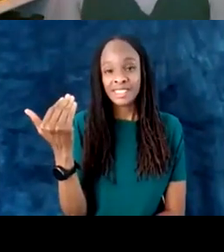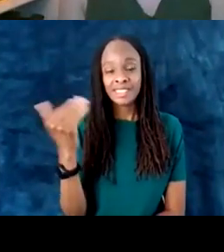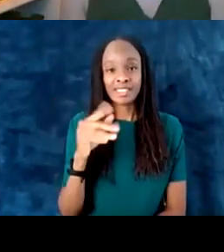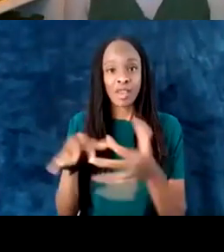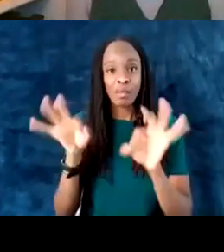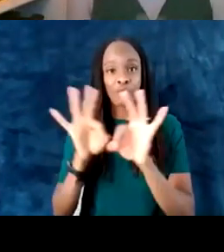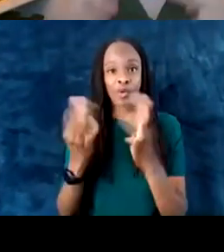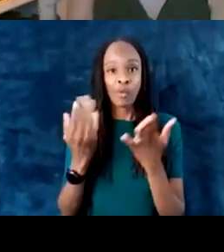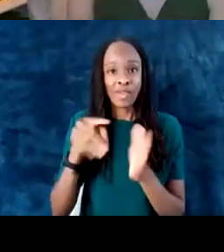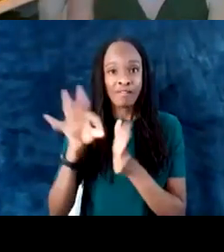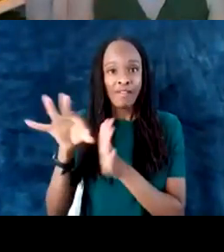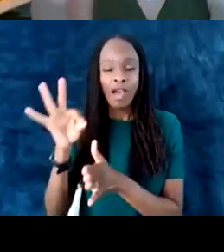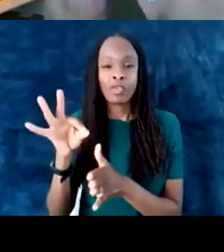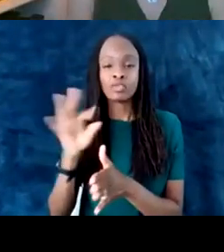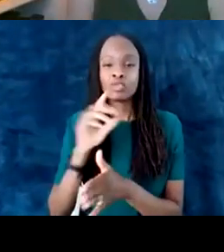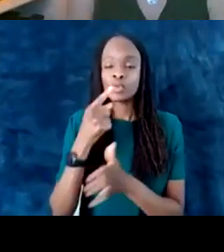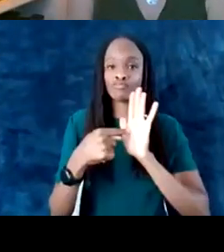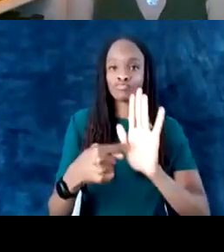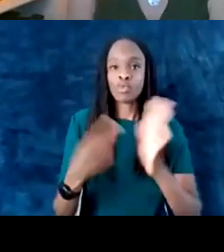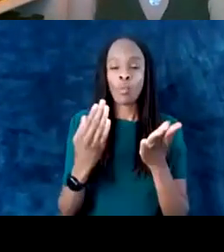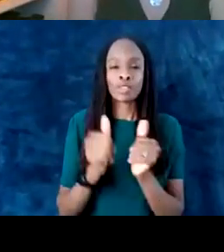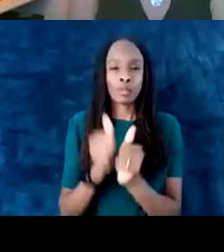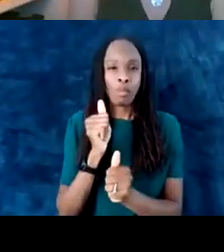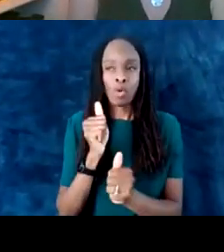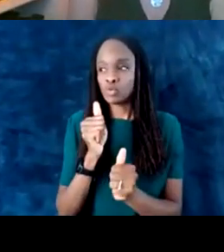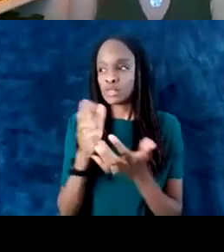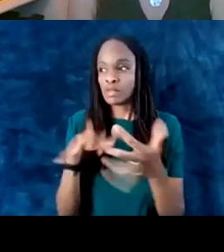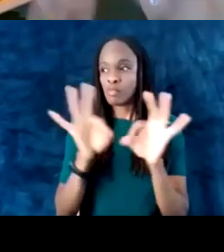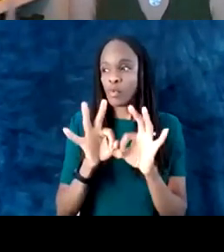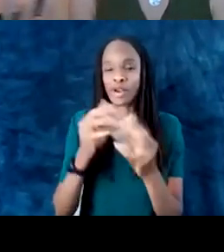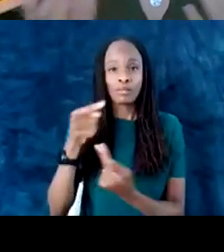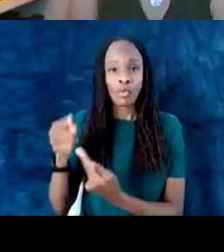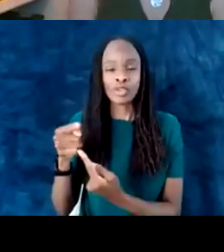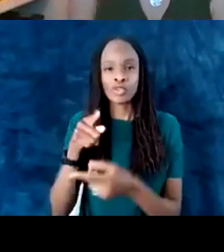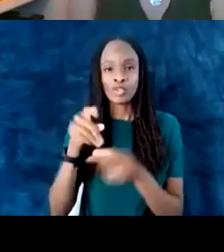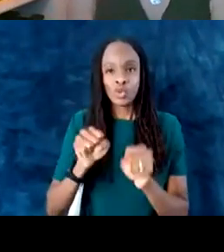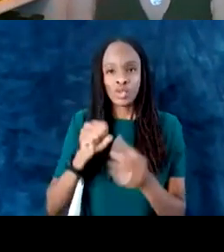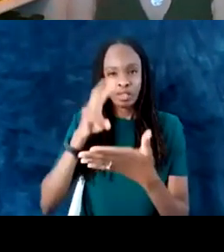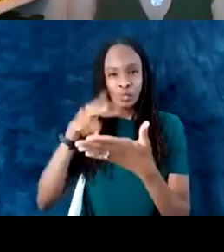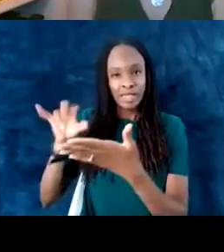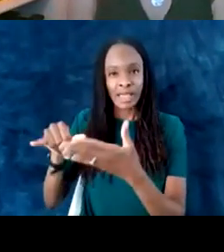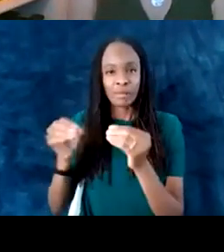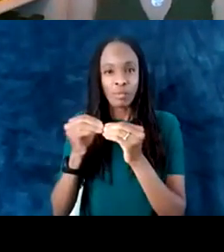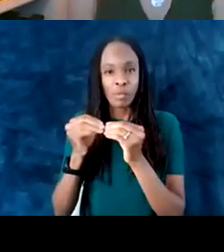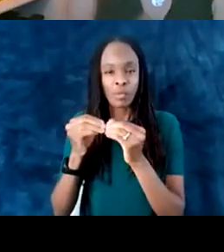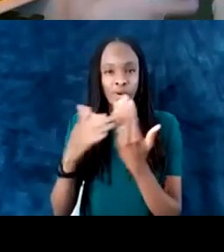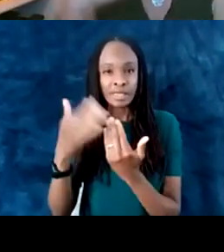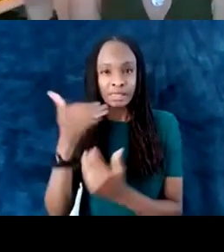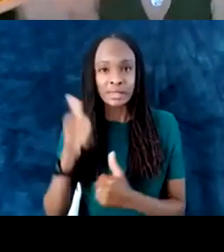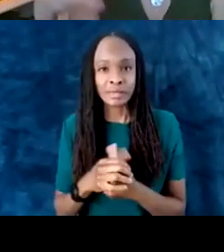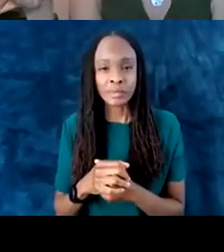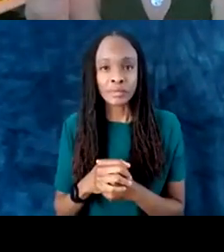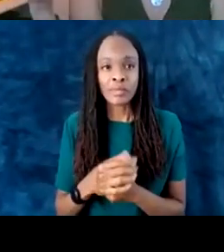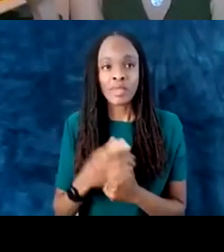findings just to pull out sort of what seemed to be the most salient points and give you something digestible to read. And then I